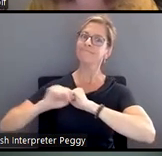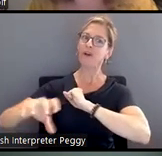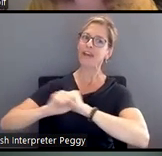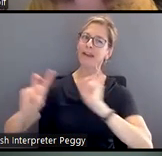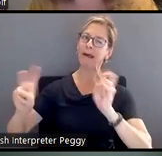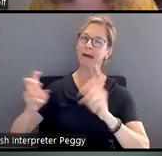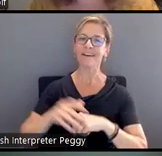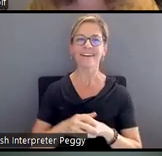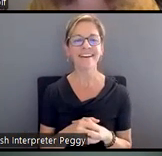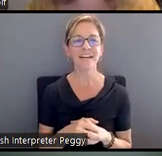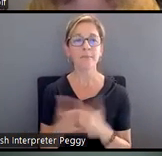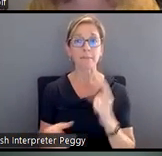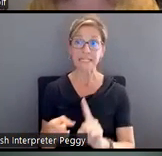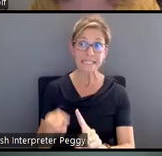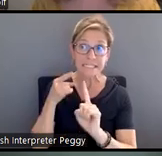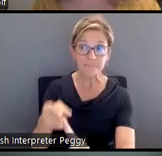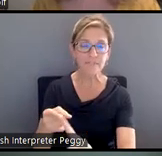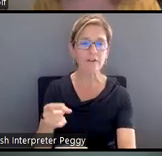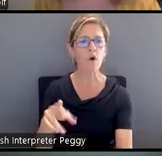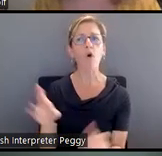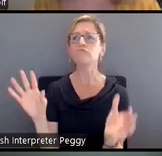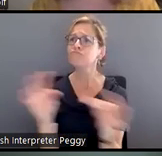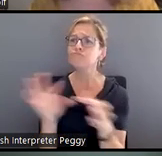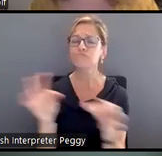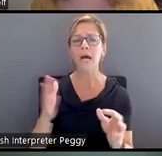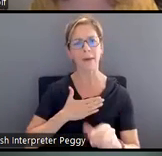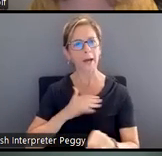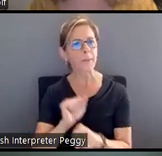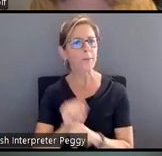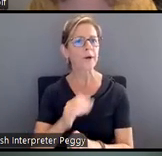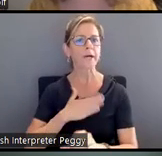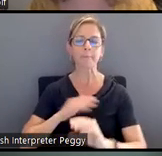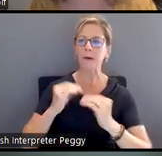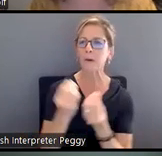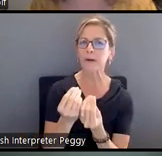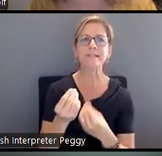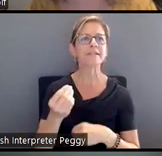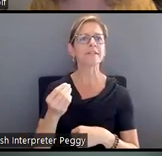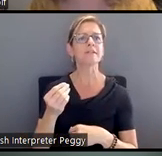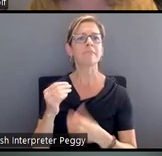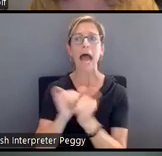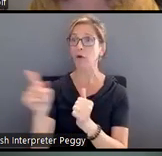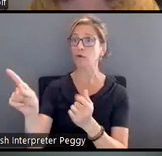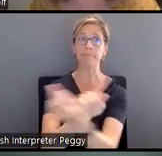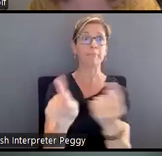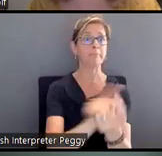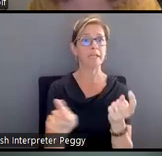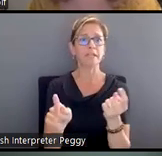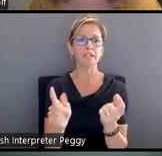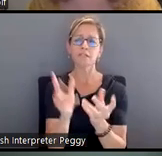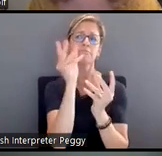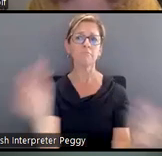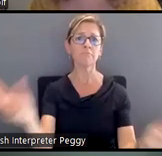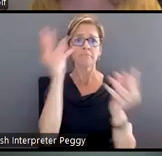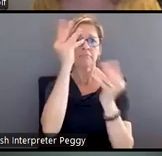you say something specifically, whether you talk about your organization, whether they get to know you somewhere and they just have a sense of what your organization